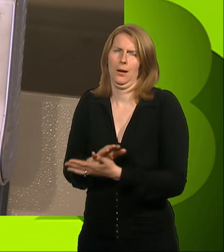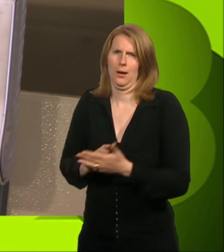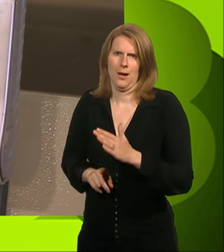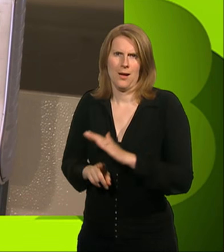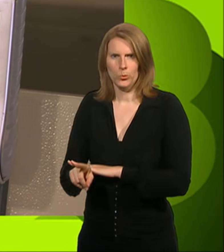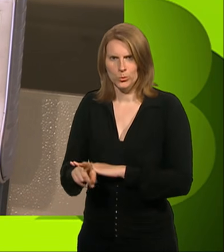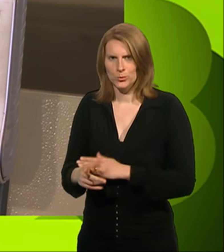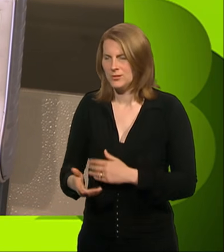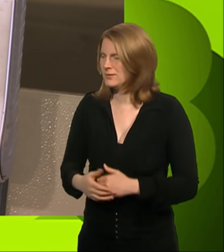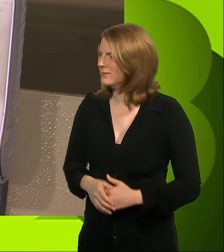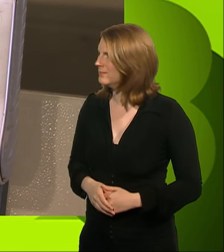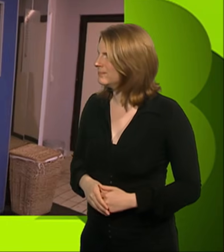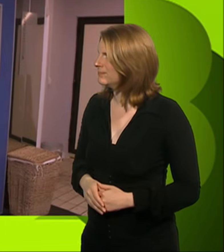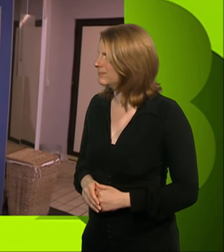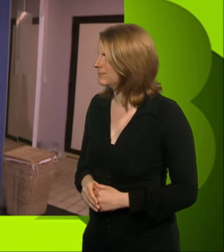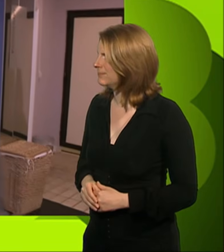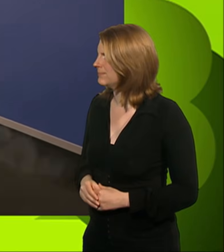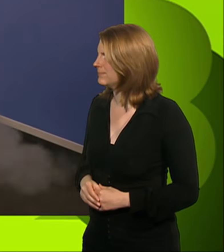out.